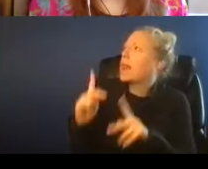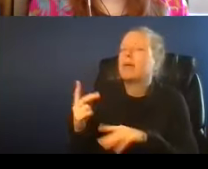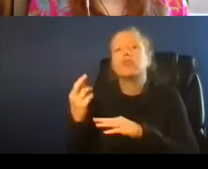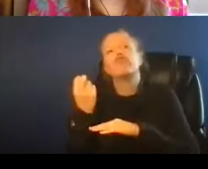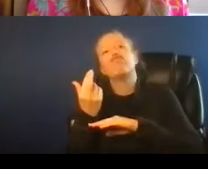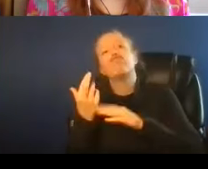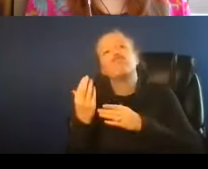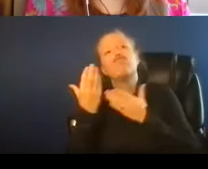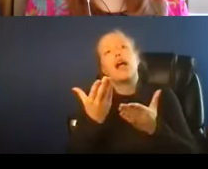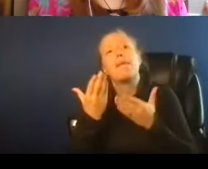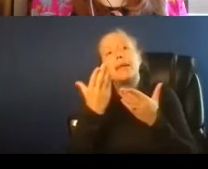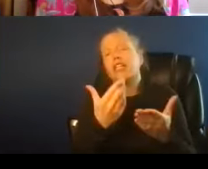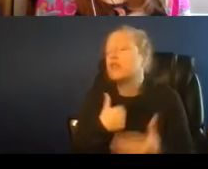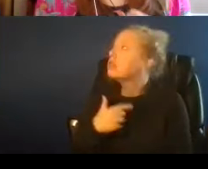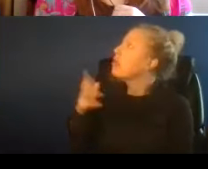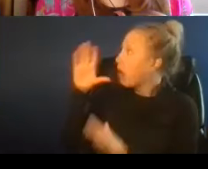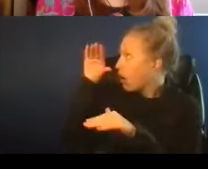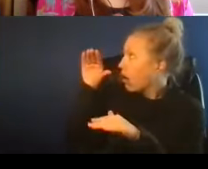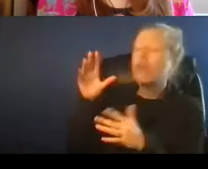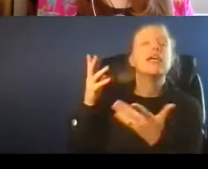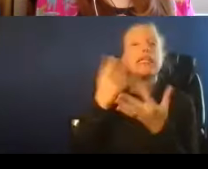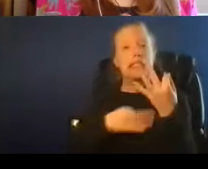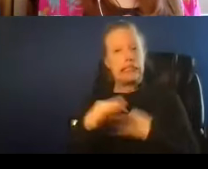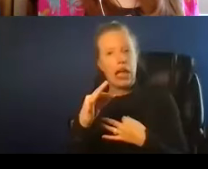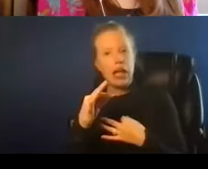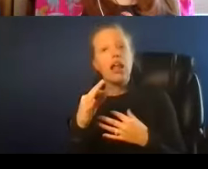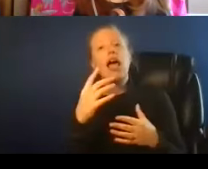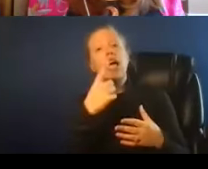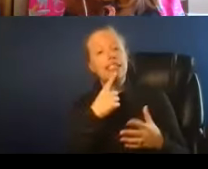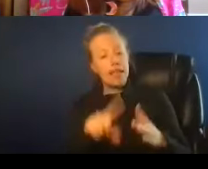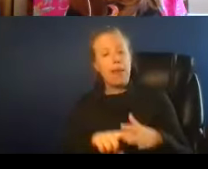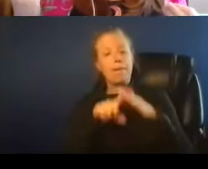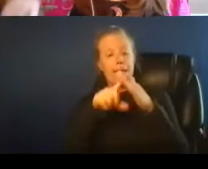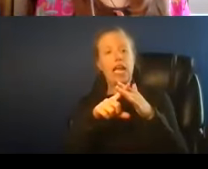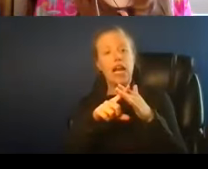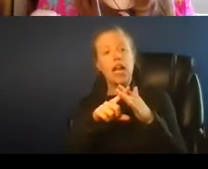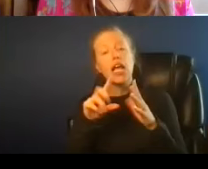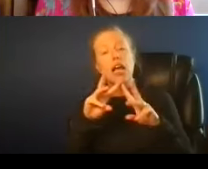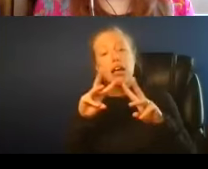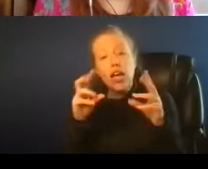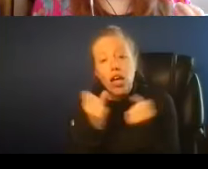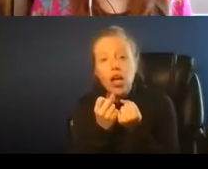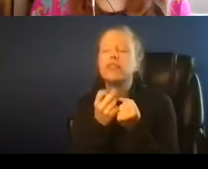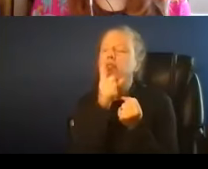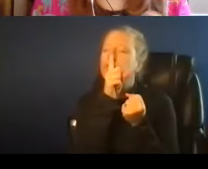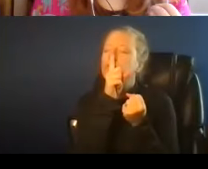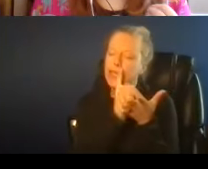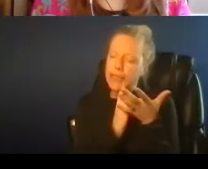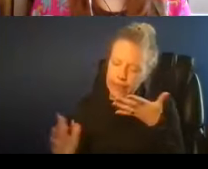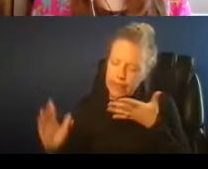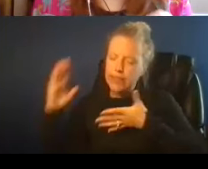or demands? I say this right at the beginning of this webinar because it is so important to